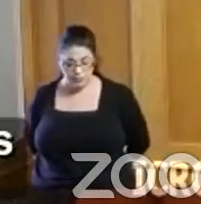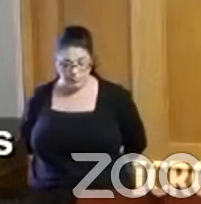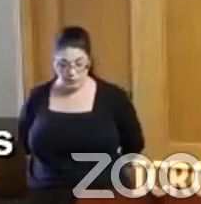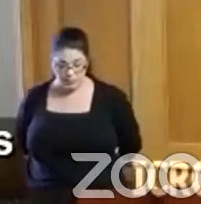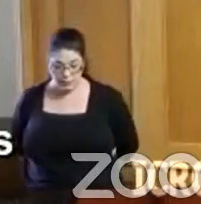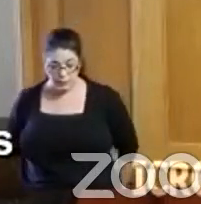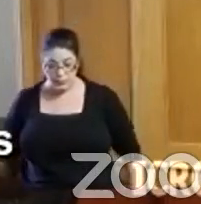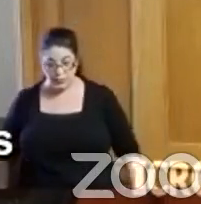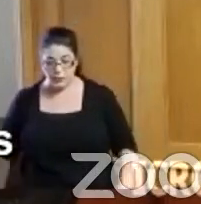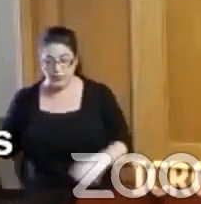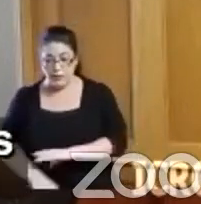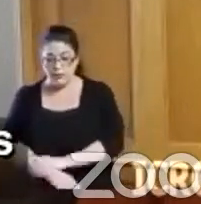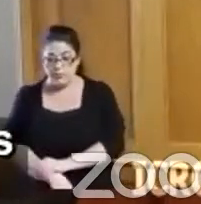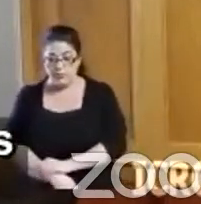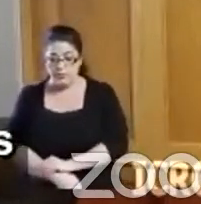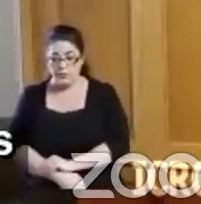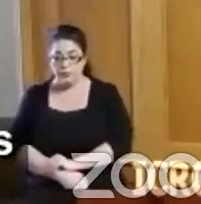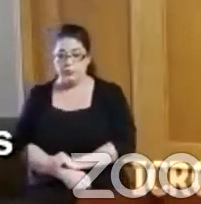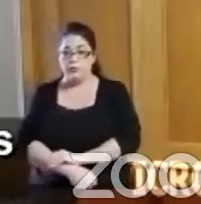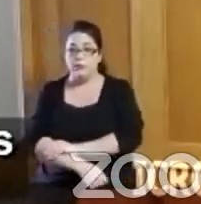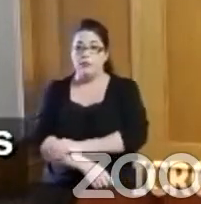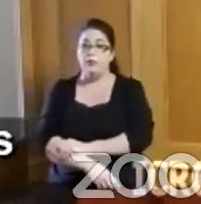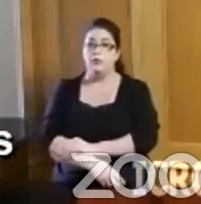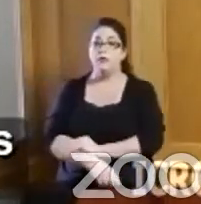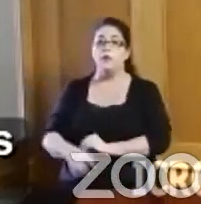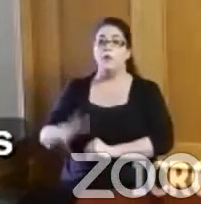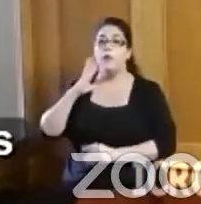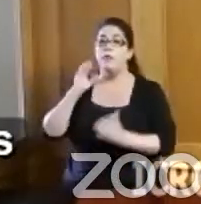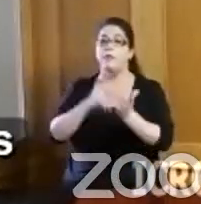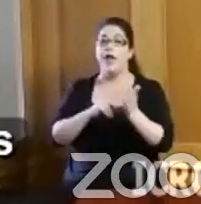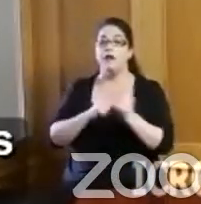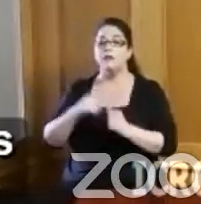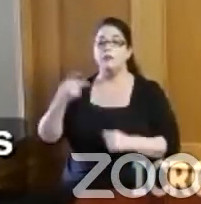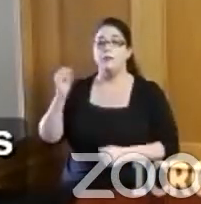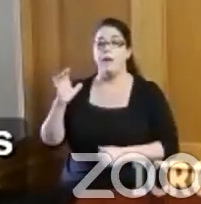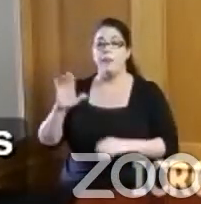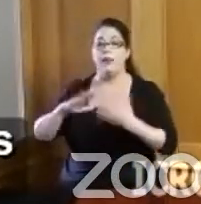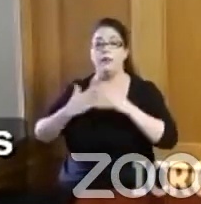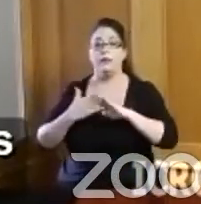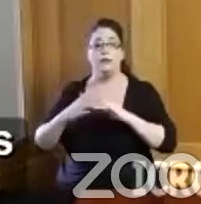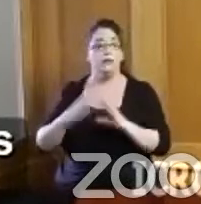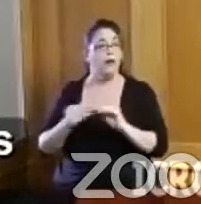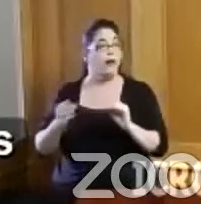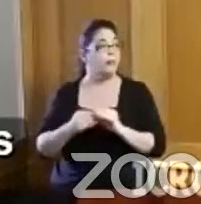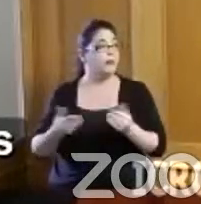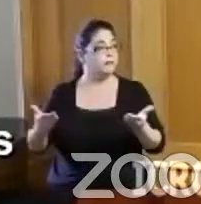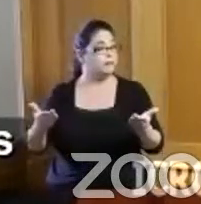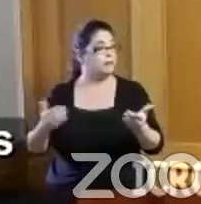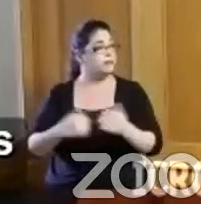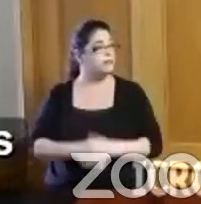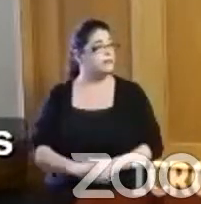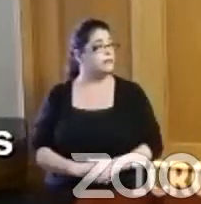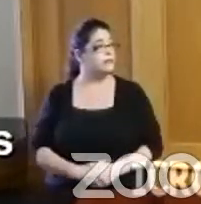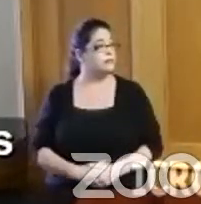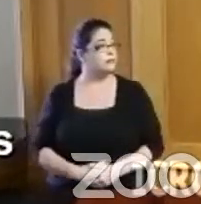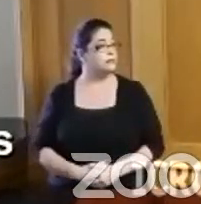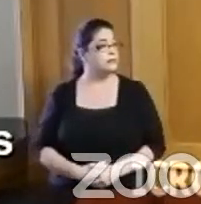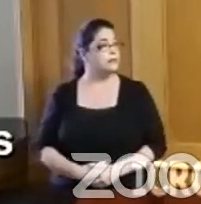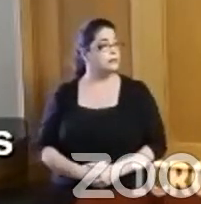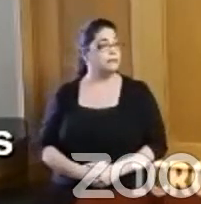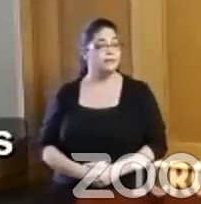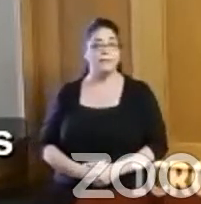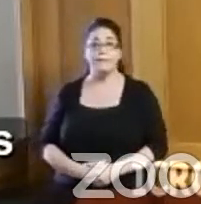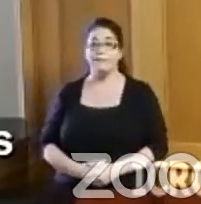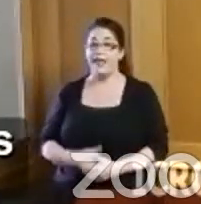public comments from my colleagues. Since I had a lot to say at the beginning, you guys, I'm sure you have something to say about